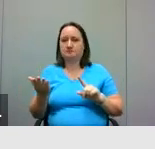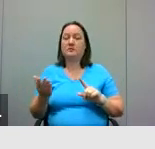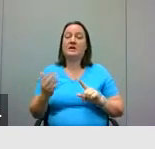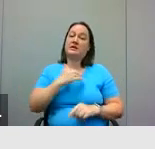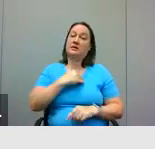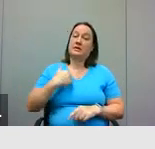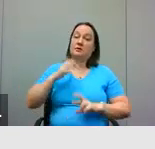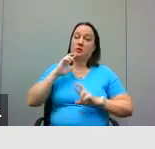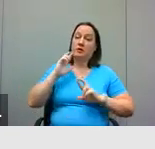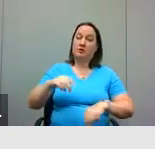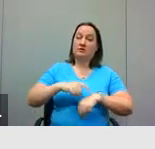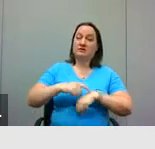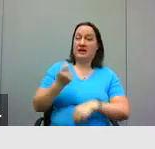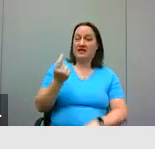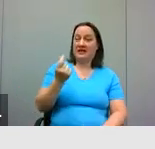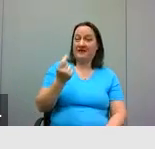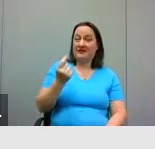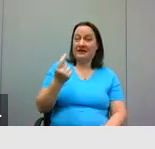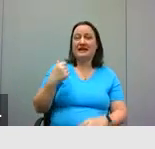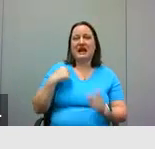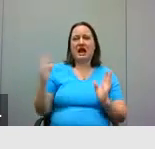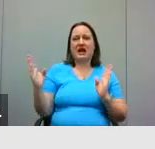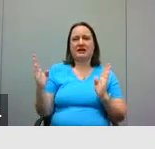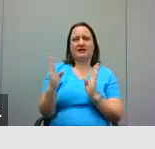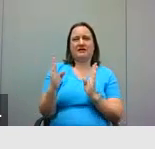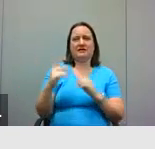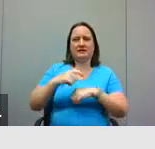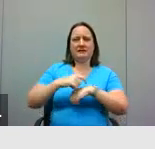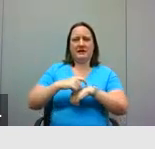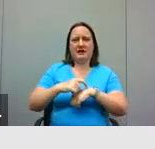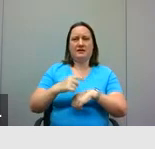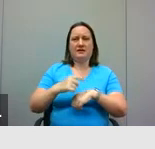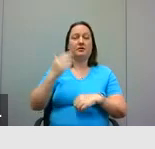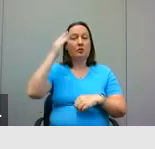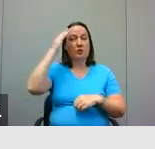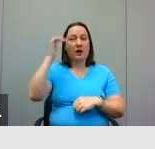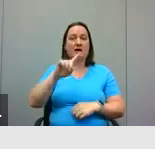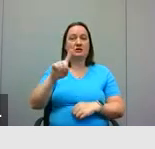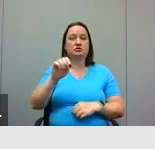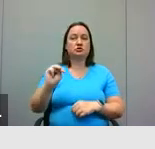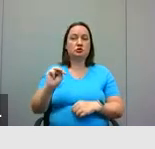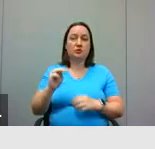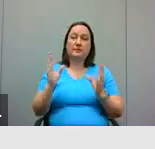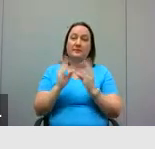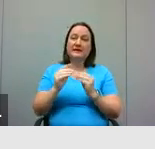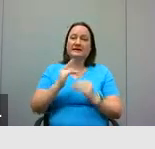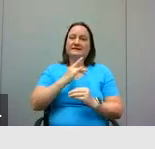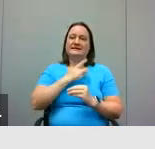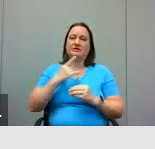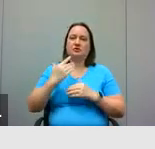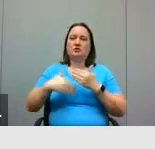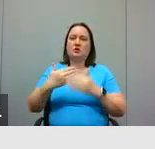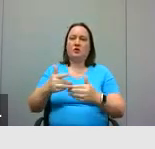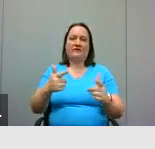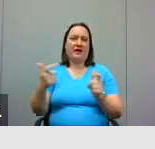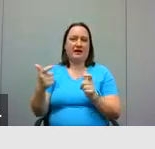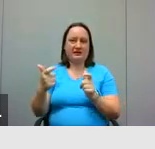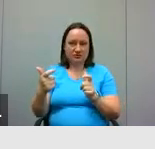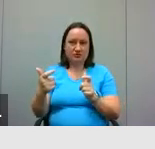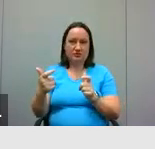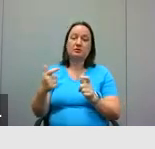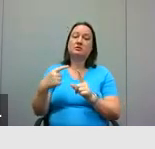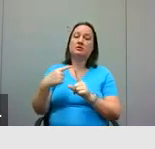o'clock, I cut that time down some because the Zoom meetings tend to run a little faster, but there's also not